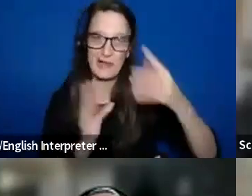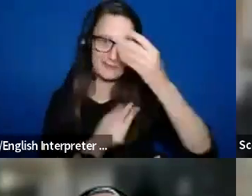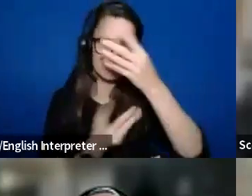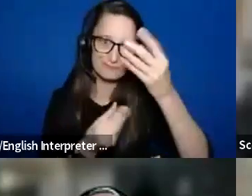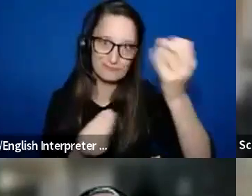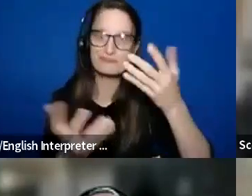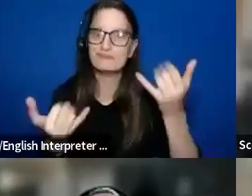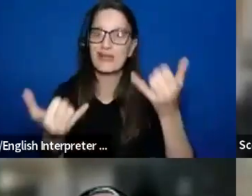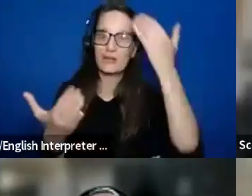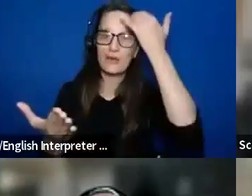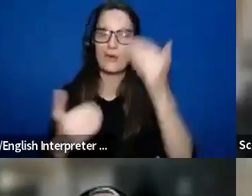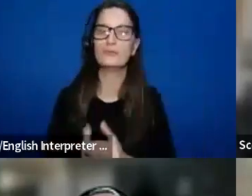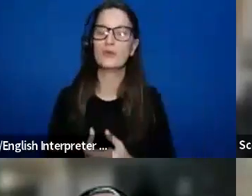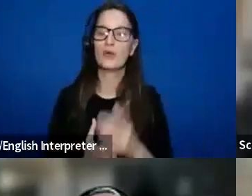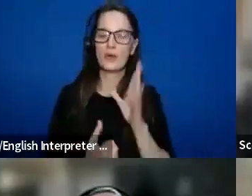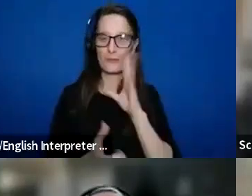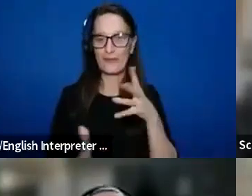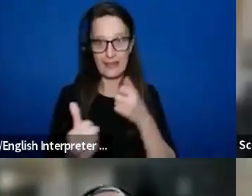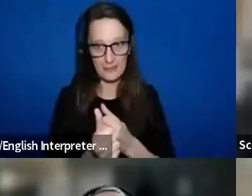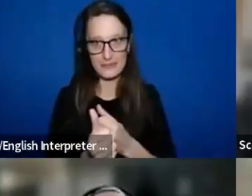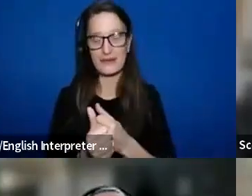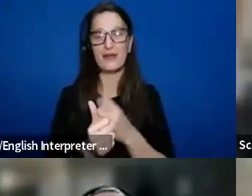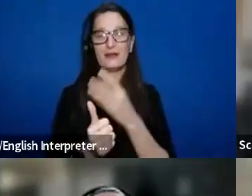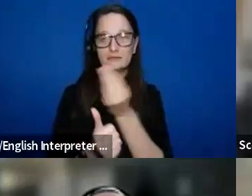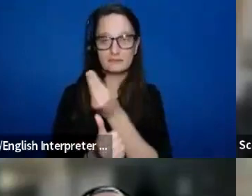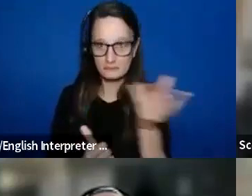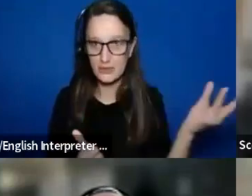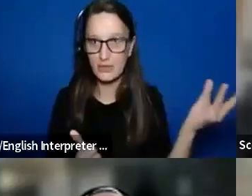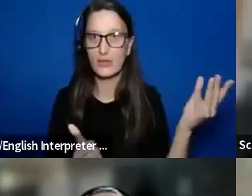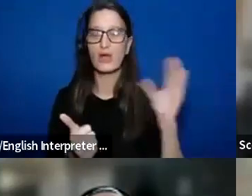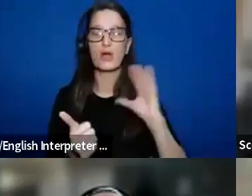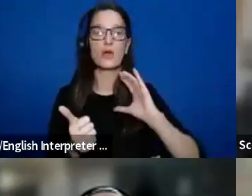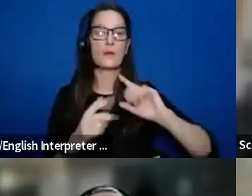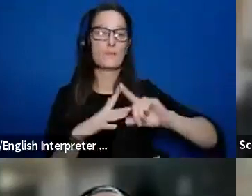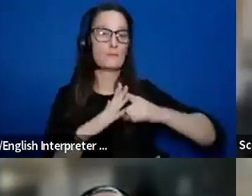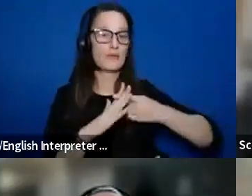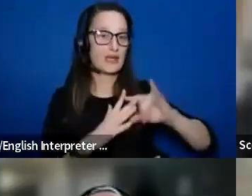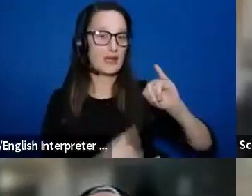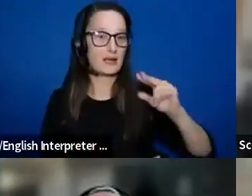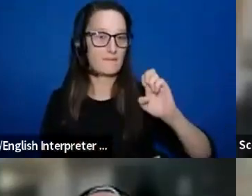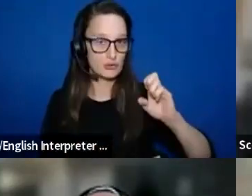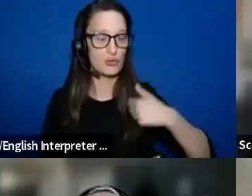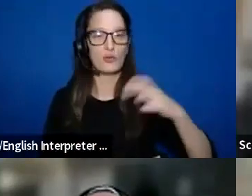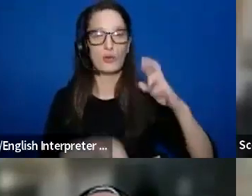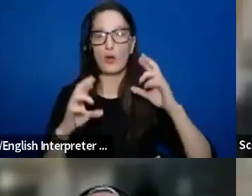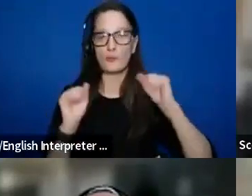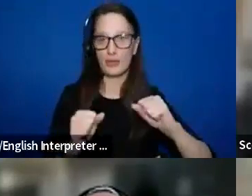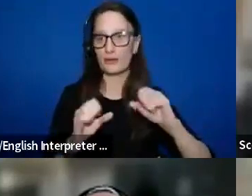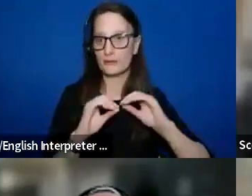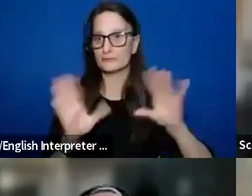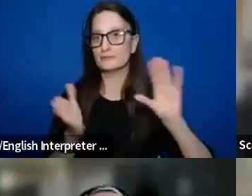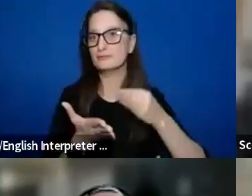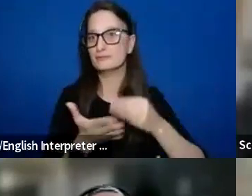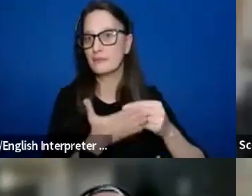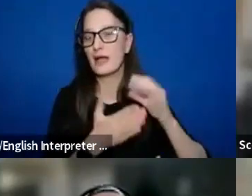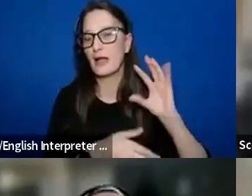to be able to do our awards at the beginning of June. I think by June 3rd, we are hoping to know who is going to